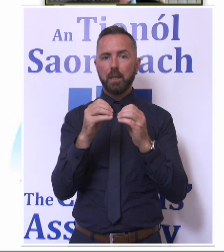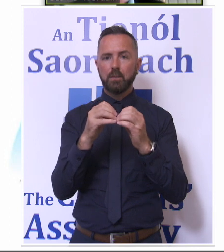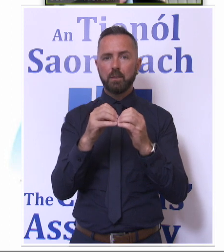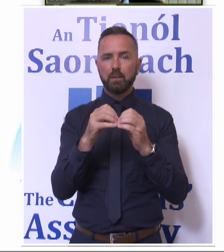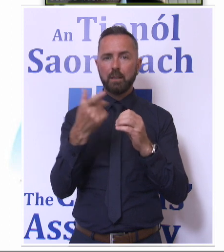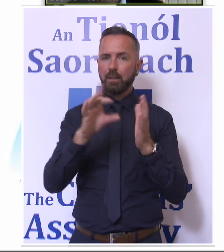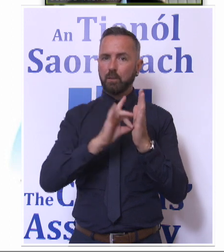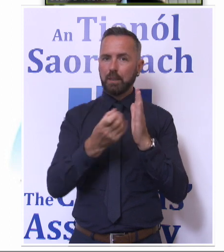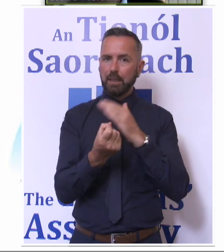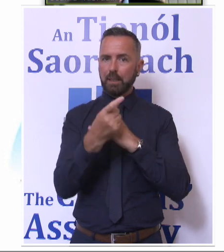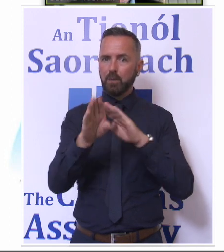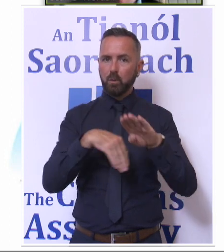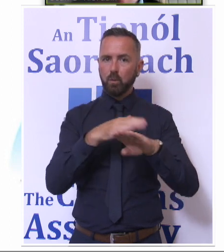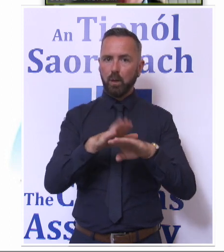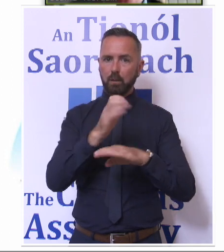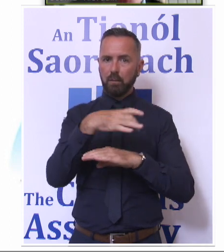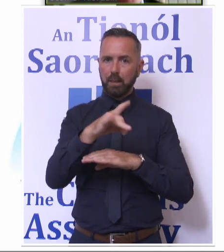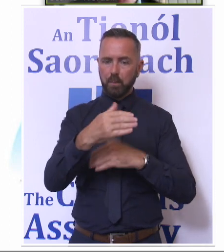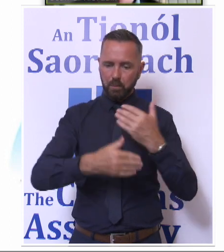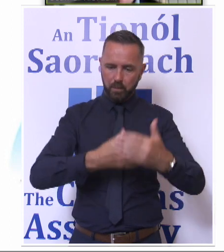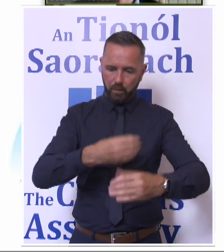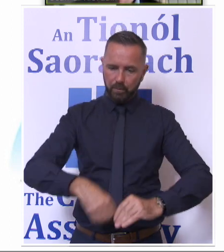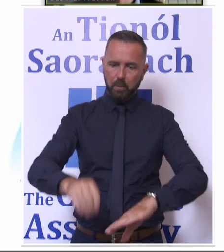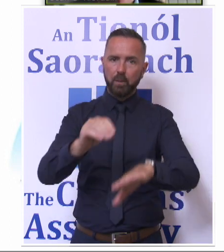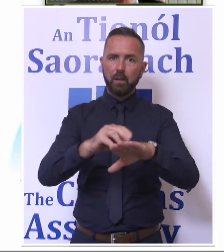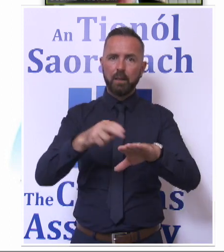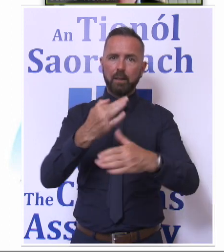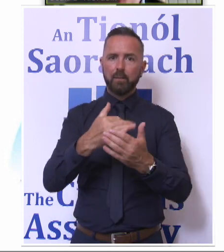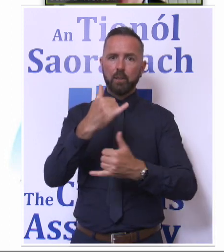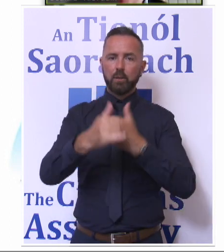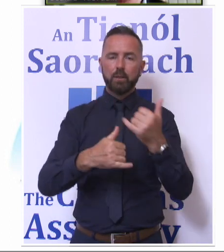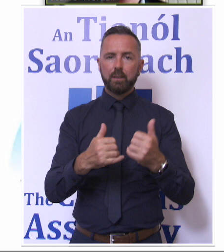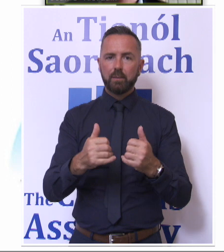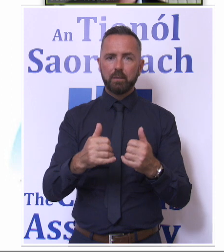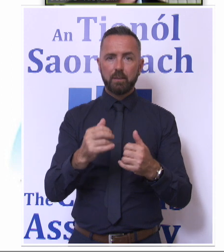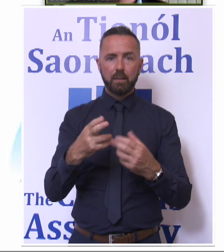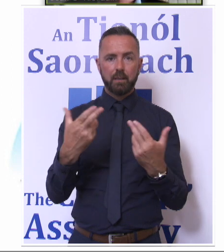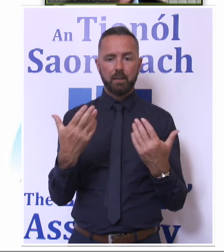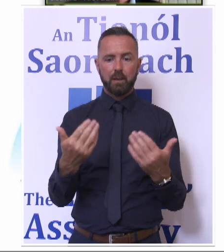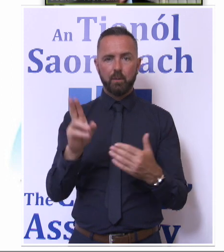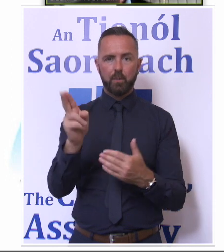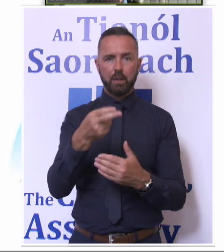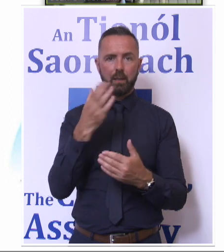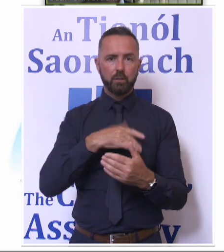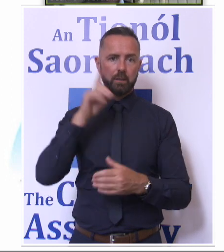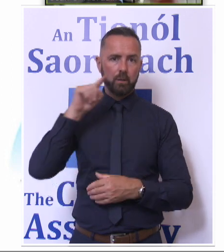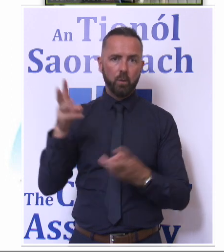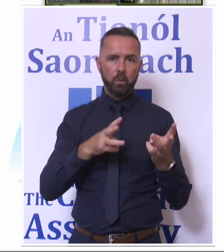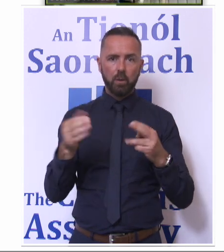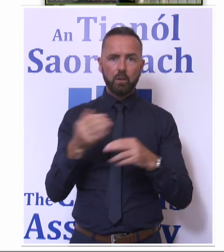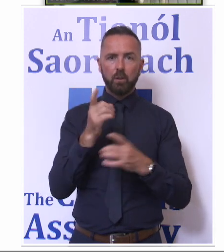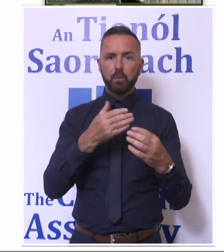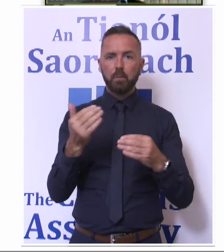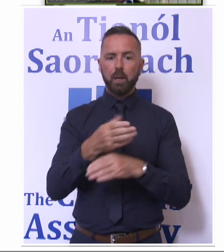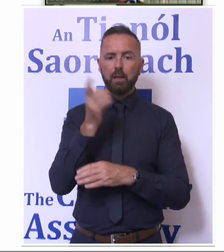understanding where Limerick is going to go over the next number of years, notwithstanding the excellent work that's been done by the advisory committee. So we do have these